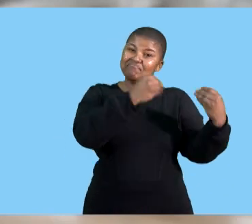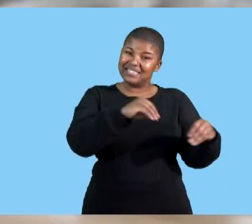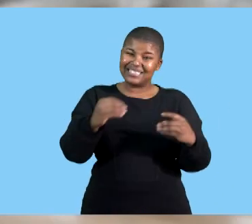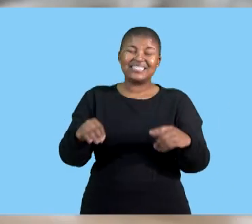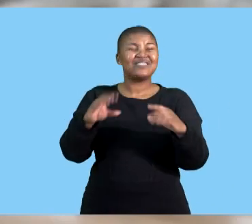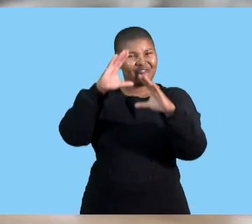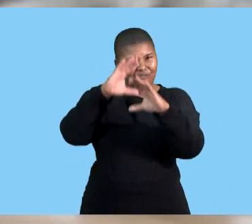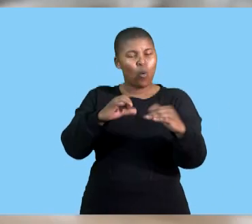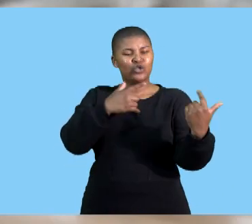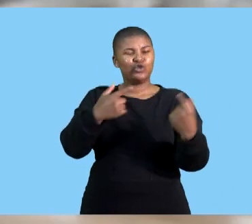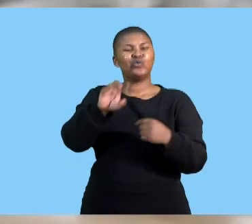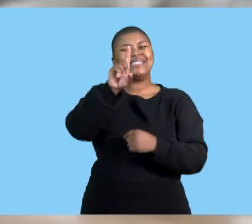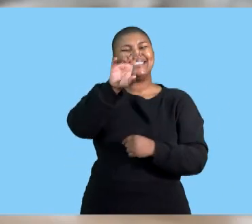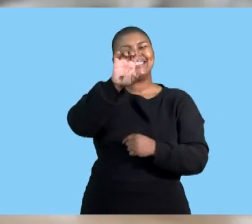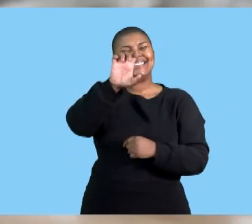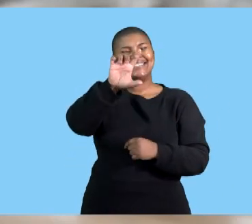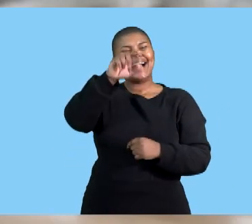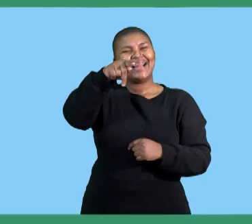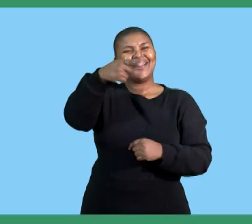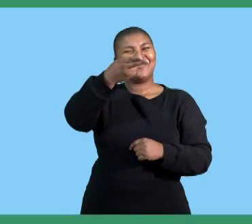apply the Delphi technique.